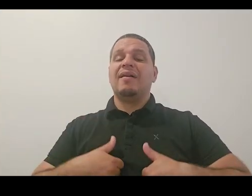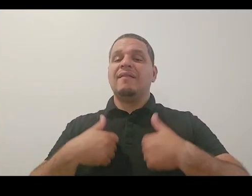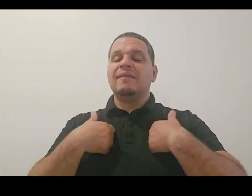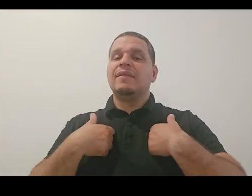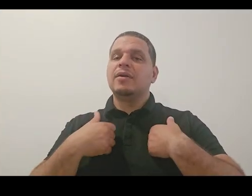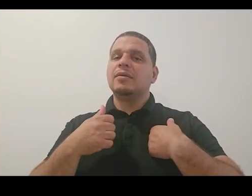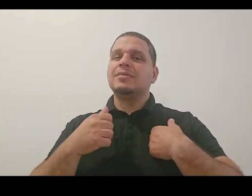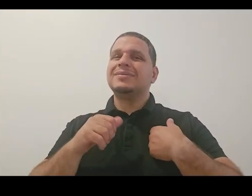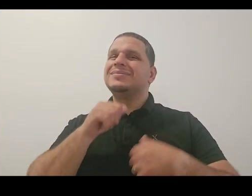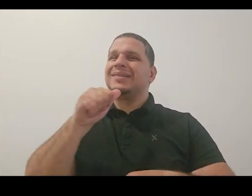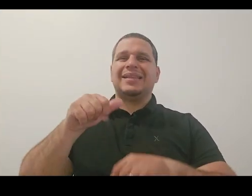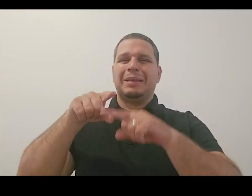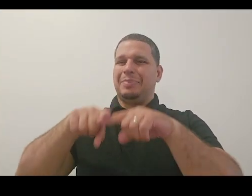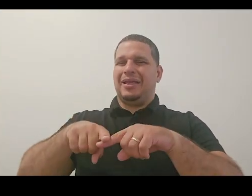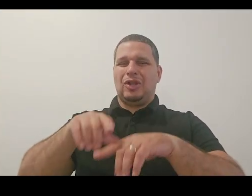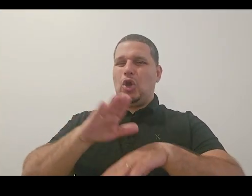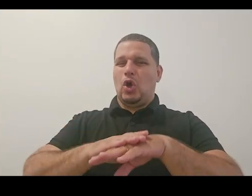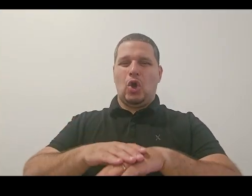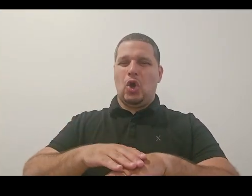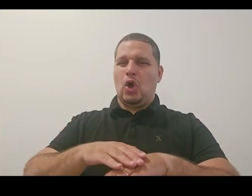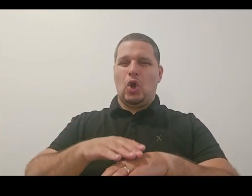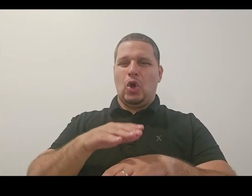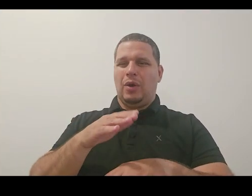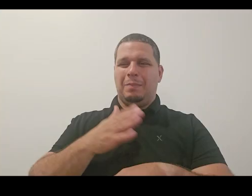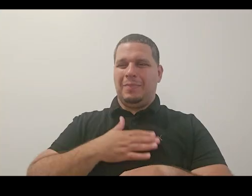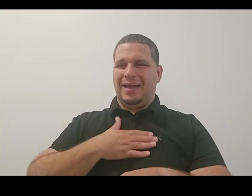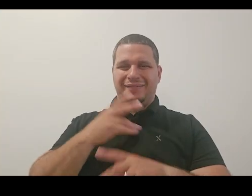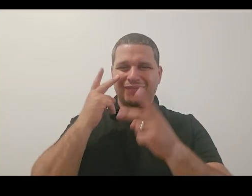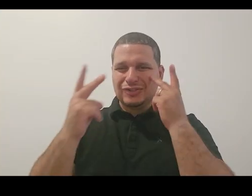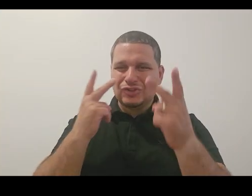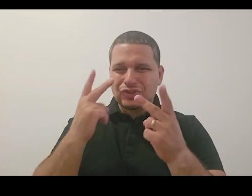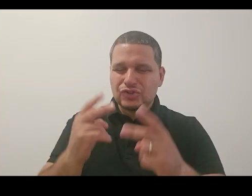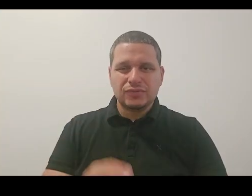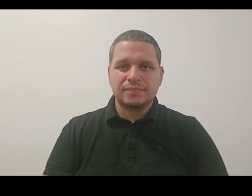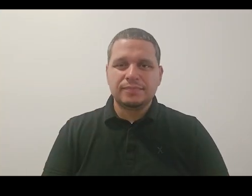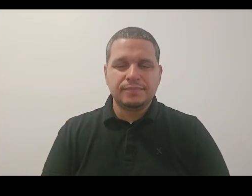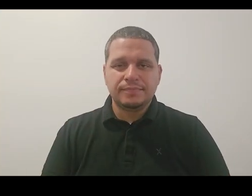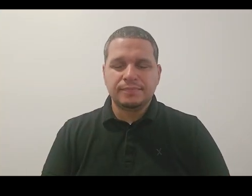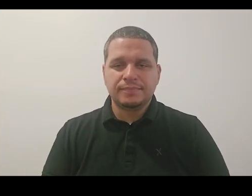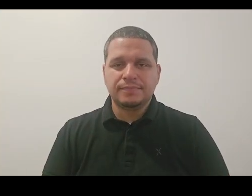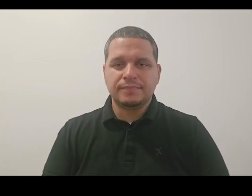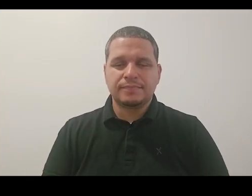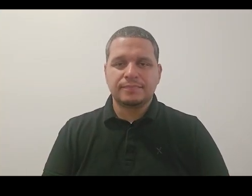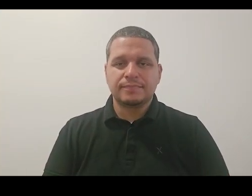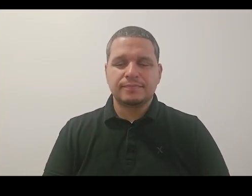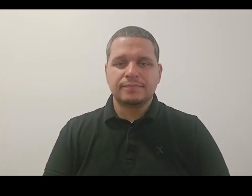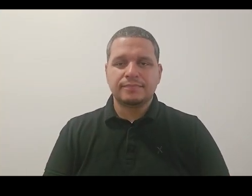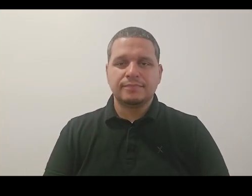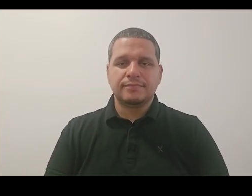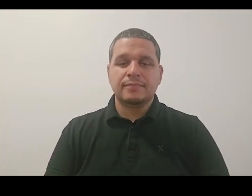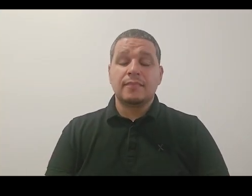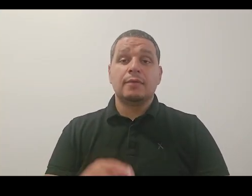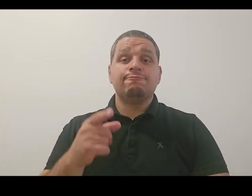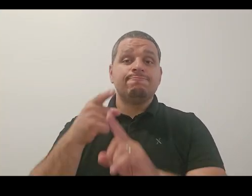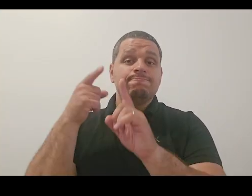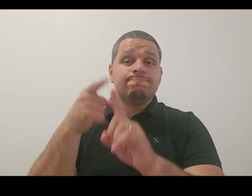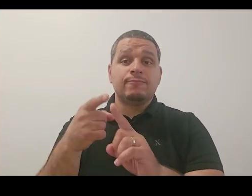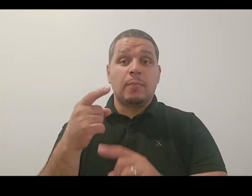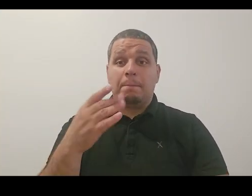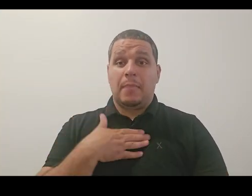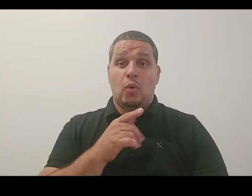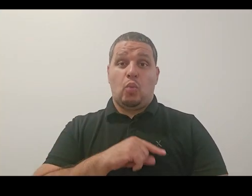we have is not dependent particularly based on how much sight we have or don't have.